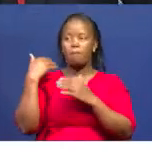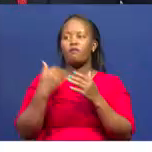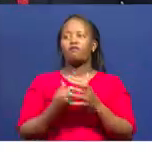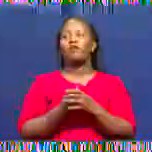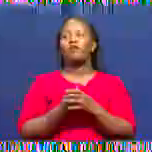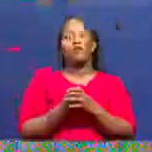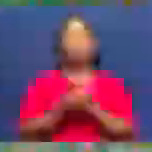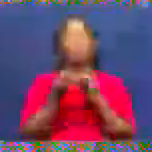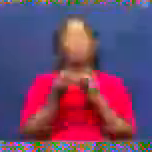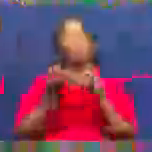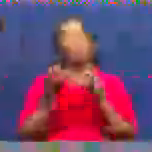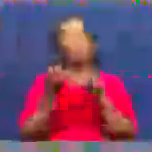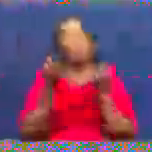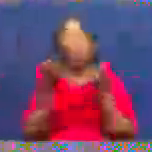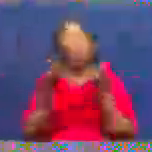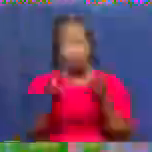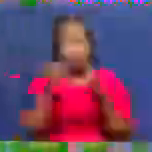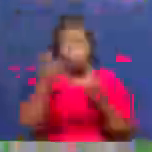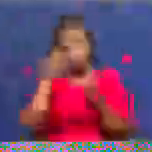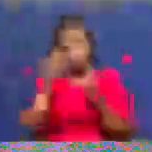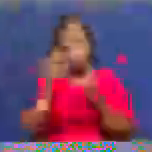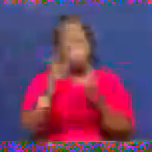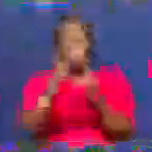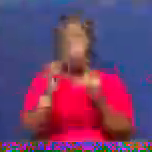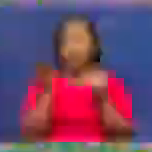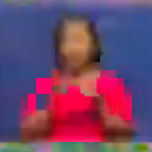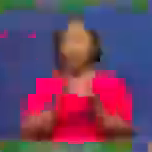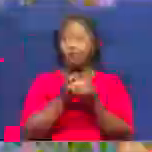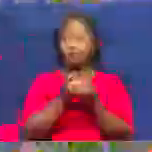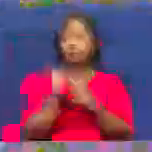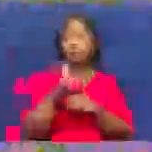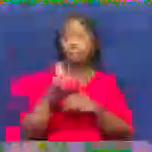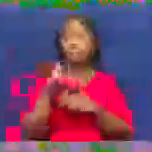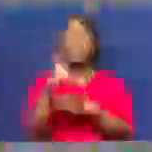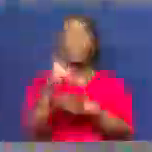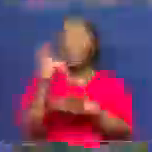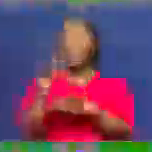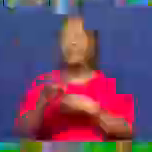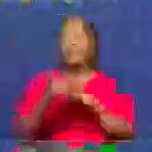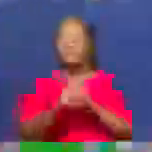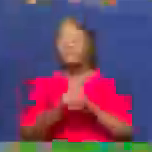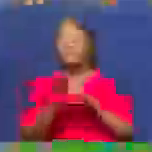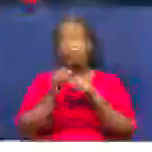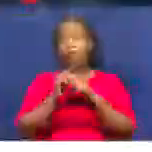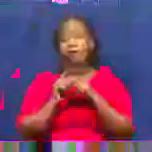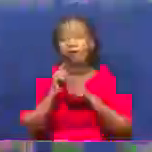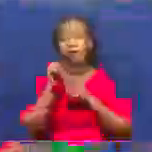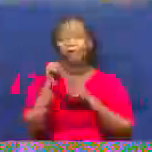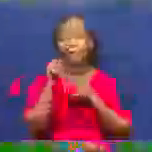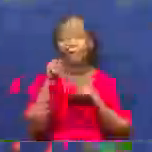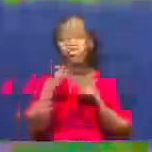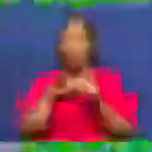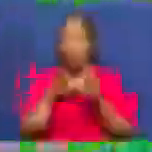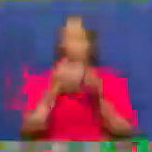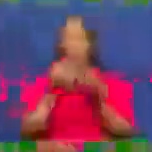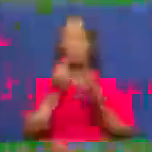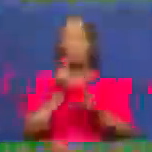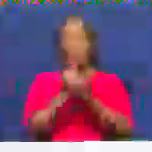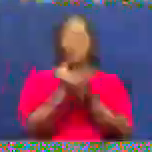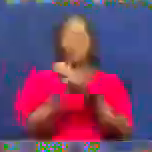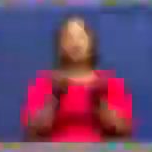no mean feat for a club in East Africa. And that has been a catalyst for a lot of improvements